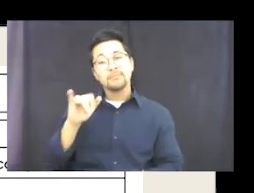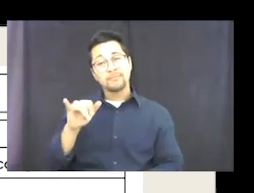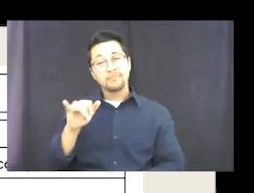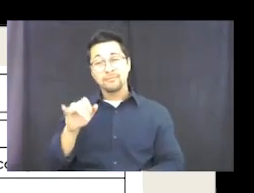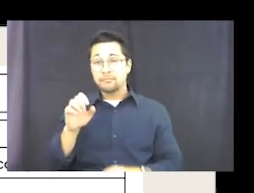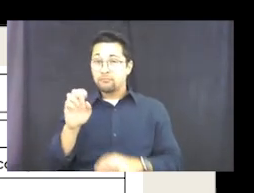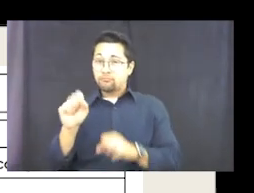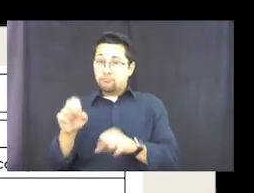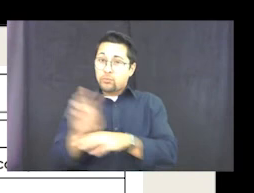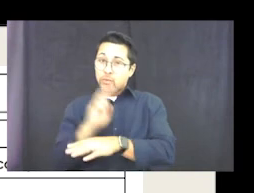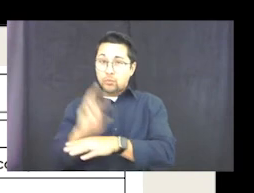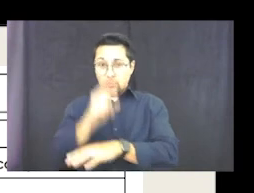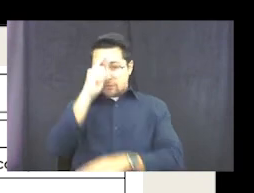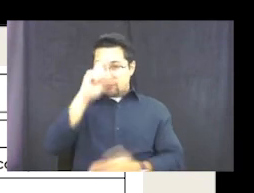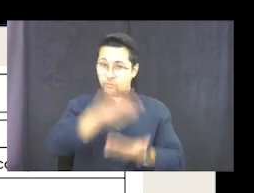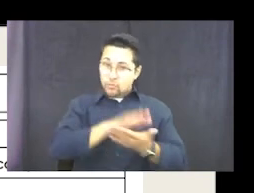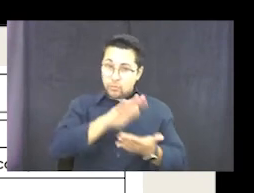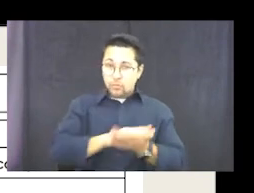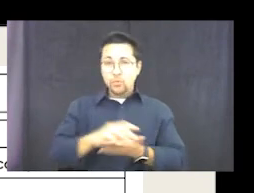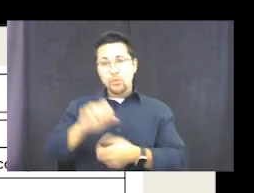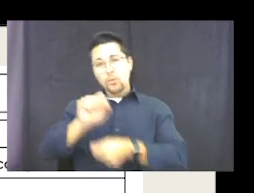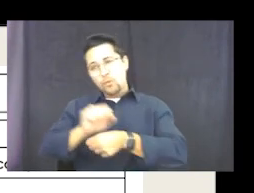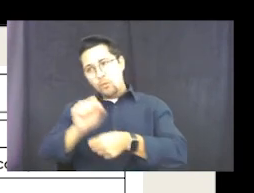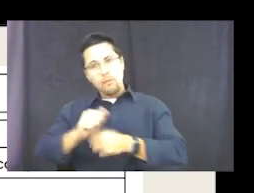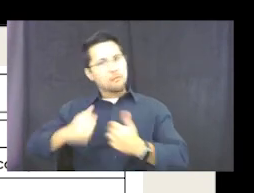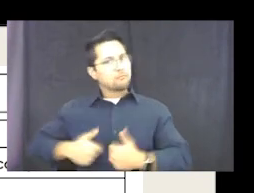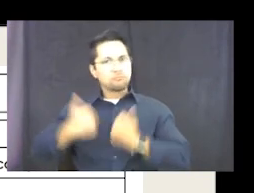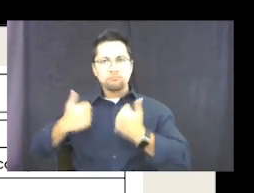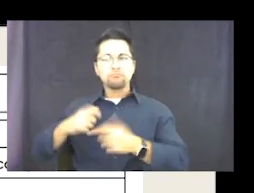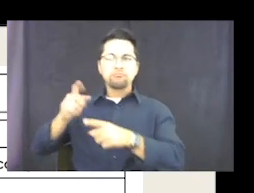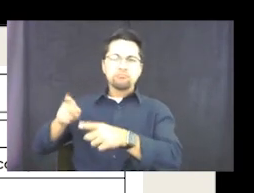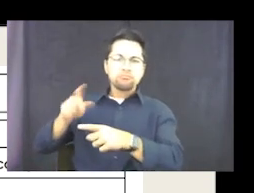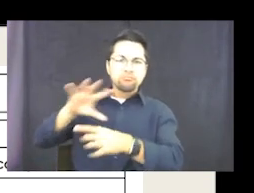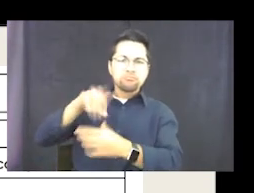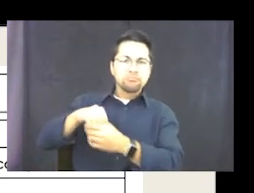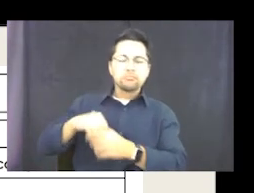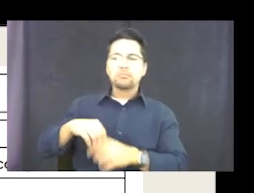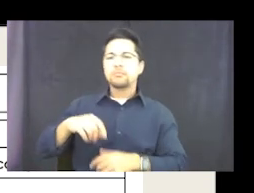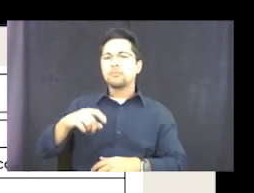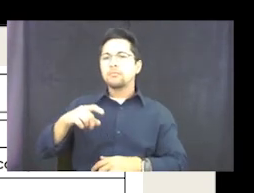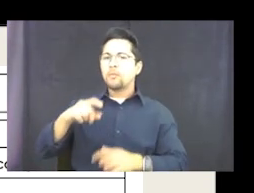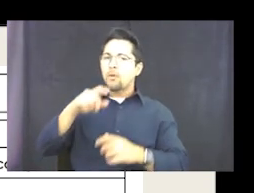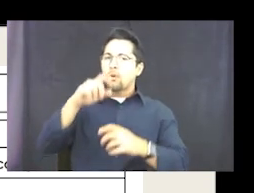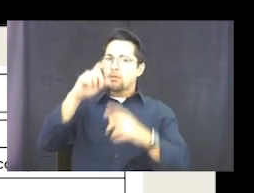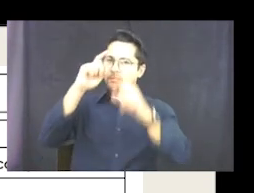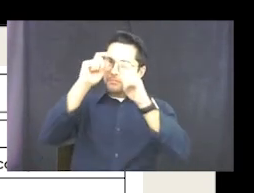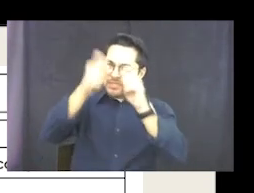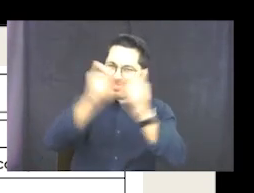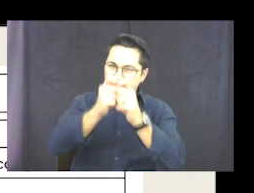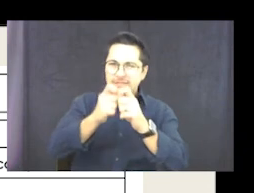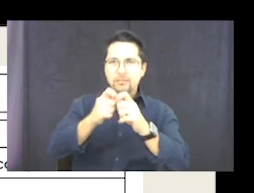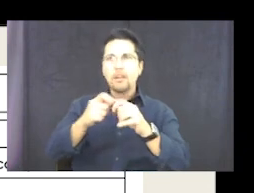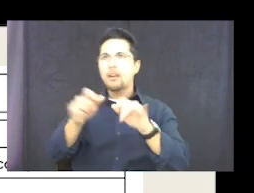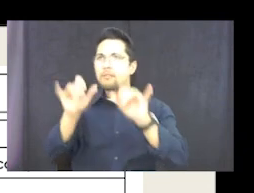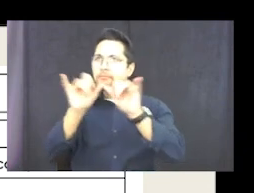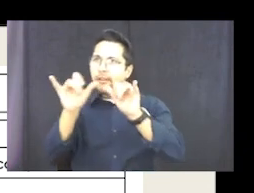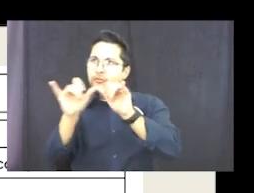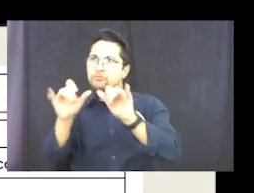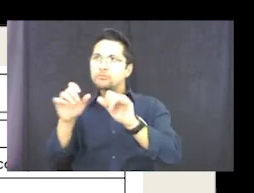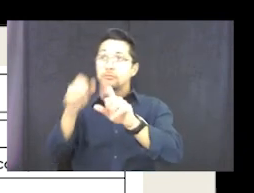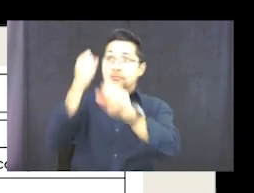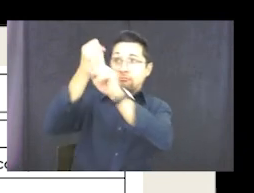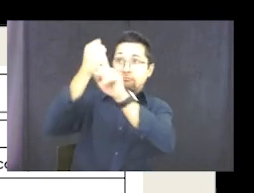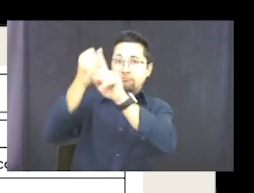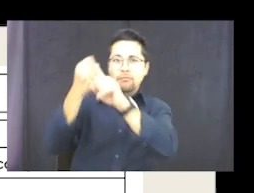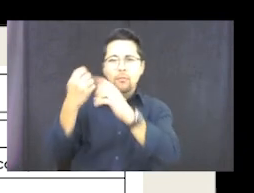goals for school, work, and life. SMART goals include goals that are specific, measurable, attainable,